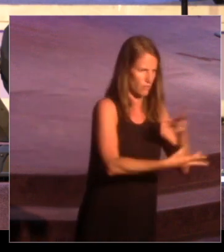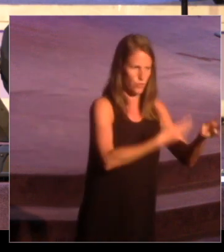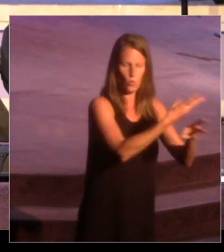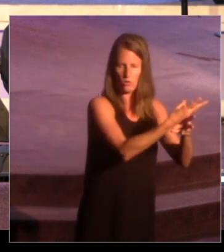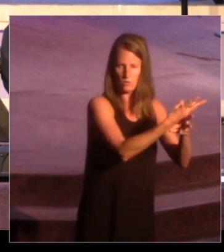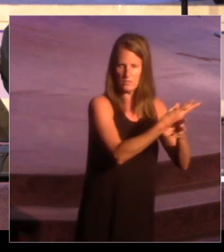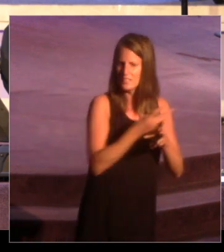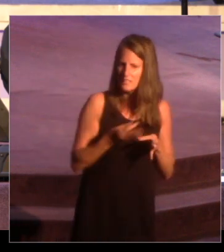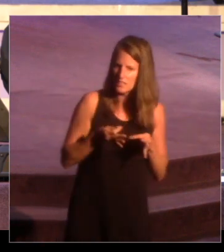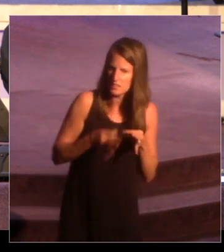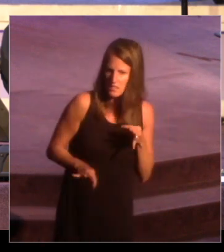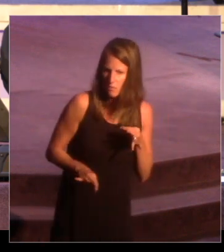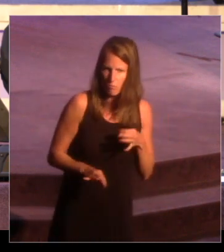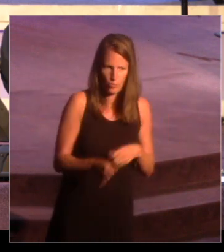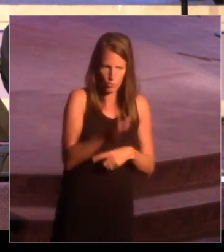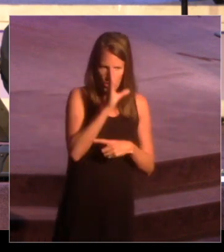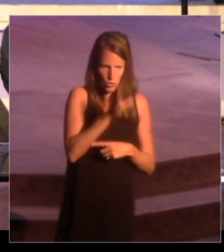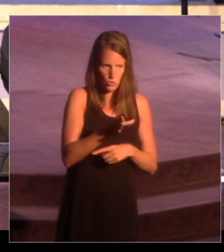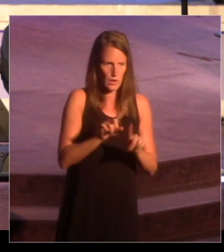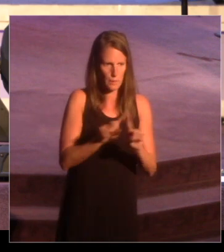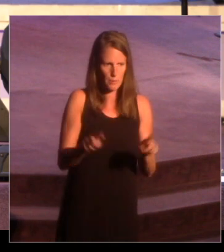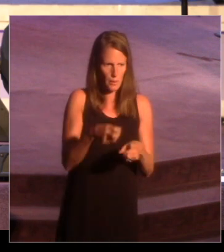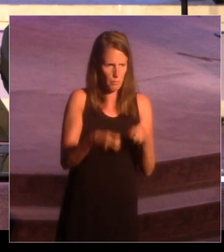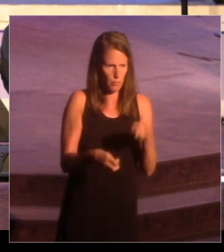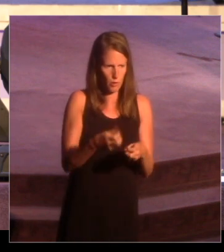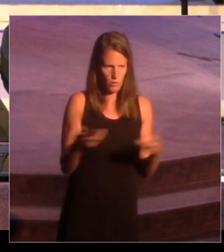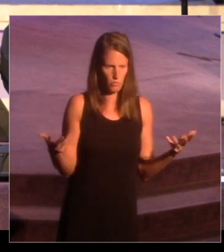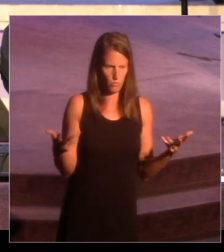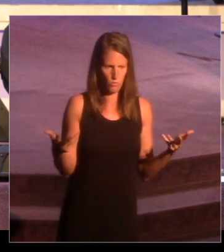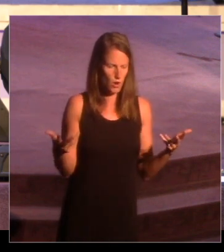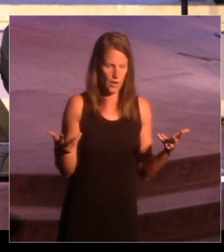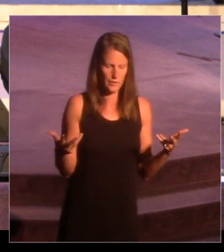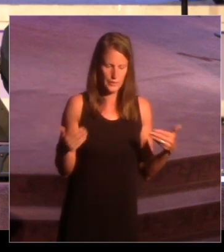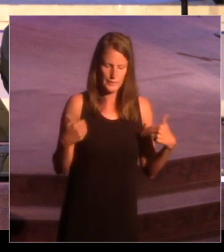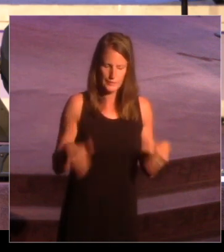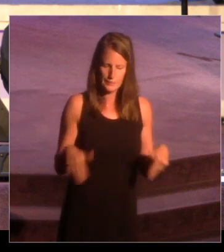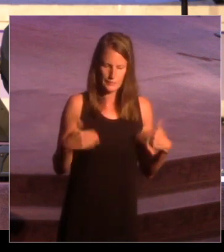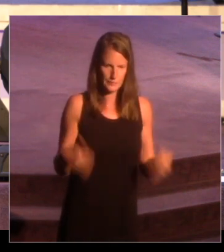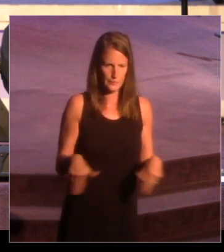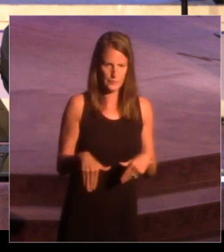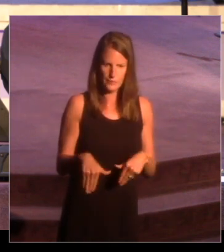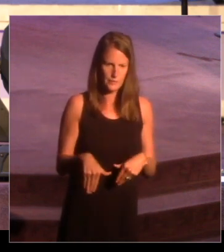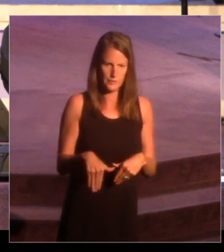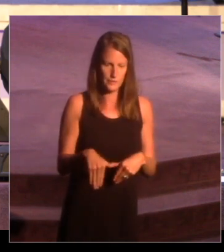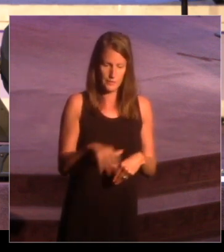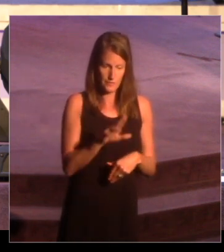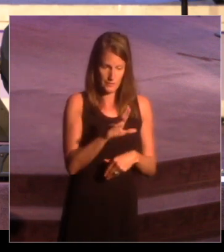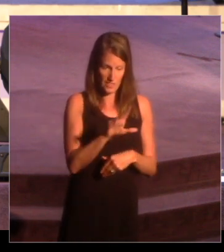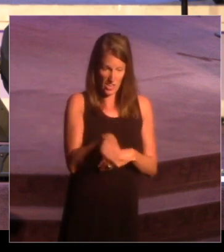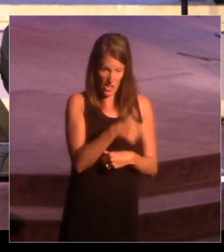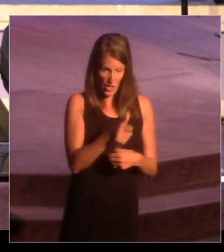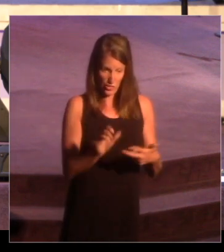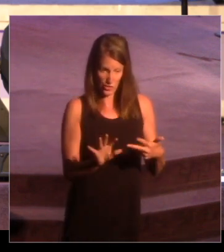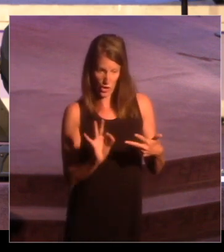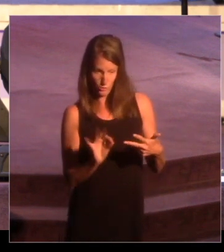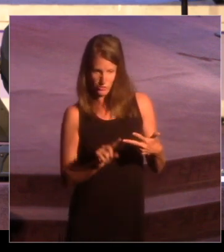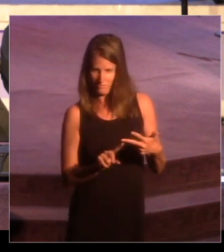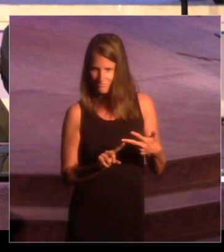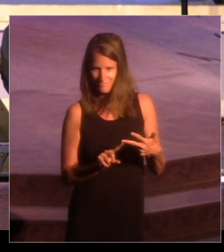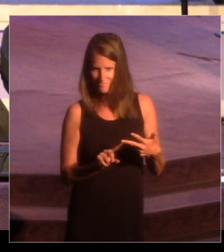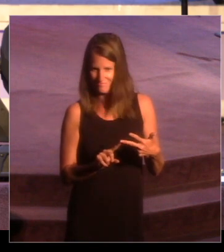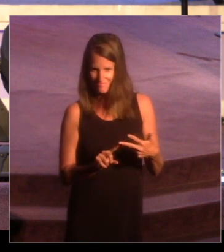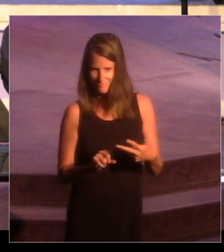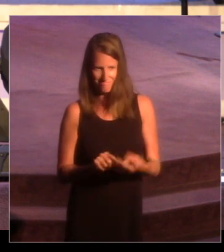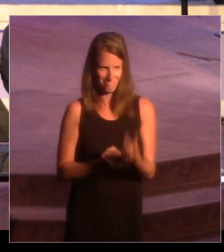very simple, it's very straightforward, but the problem is it's all-encompassing. There's no third way. He doesn't leave another option. It's either